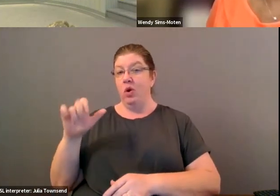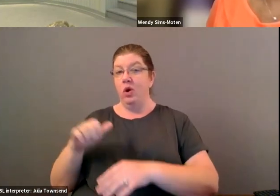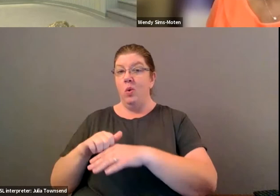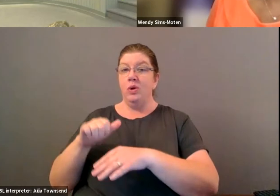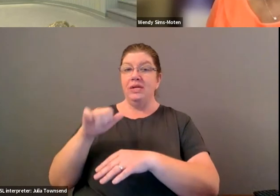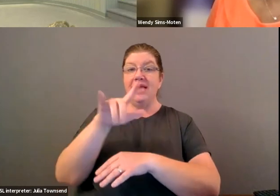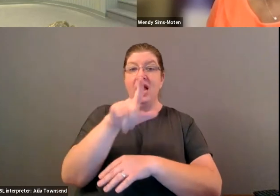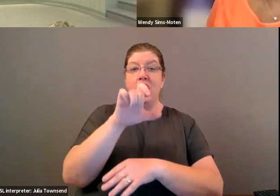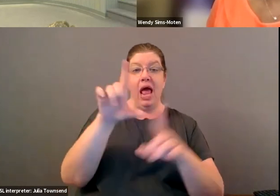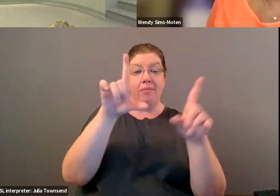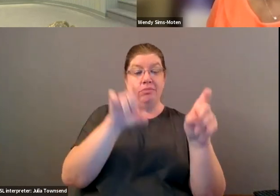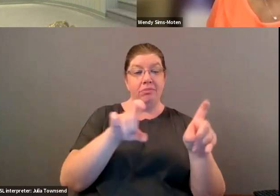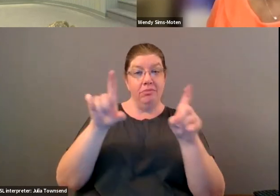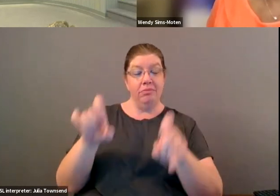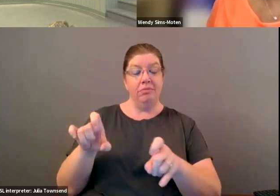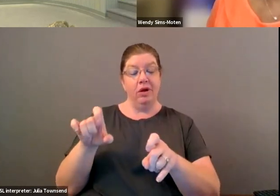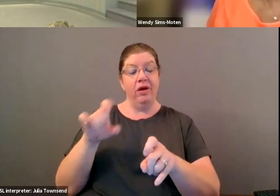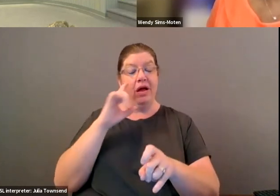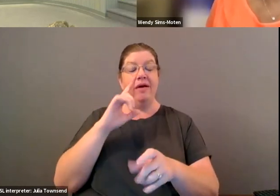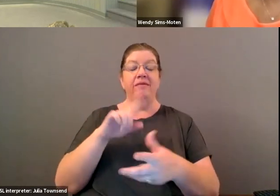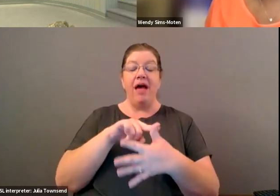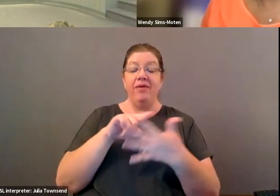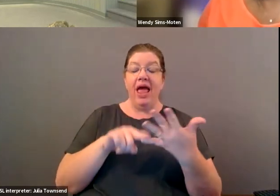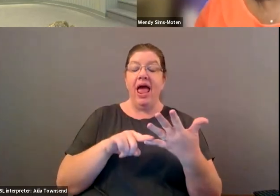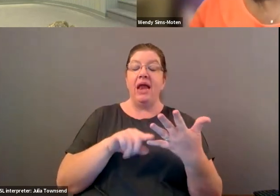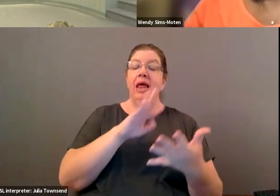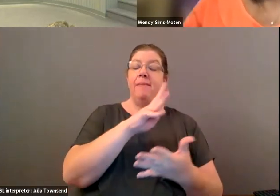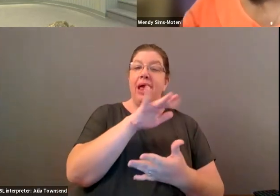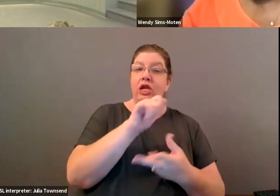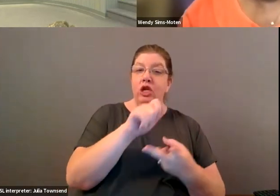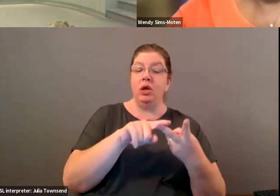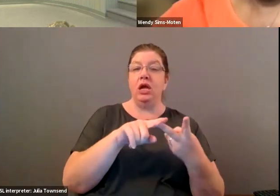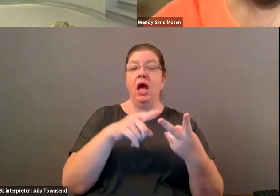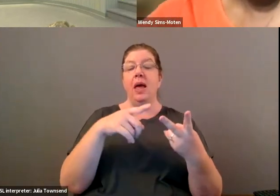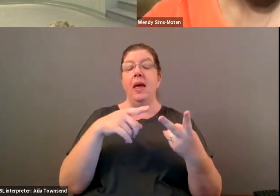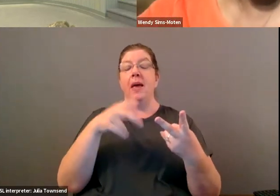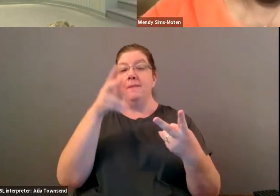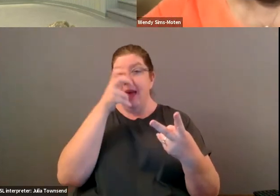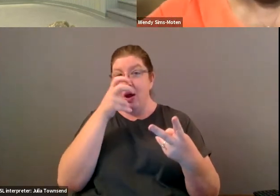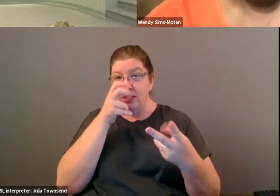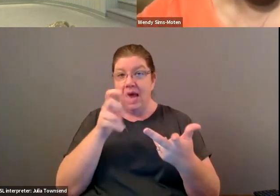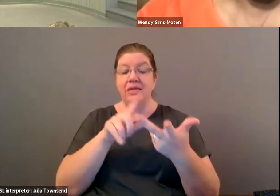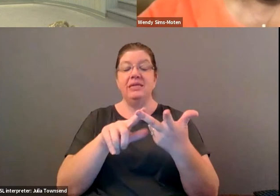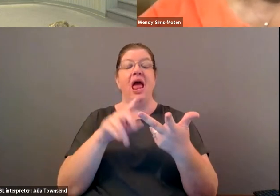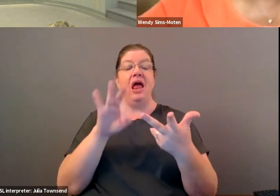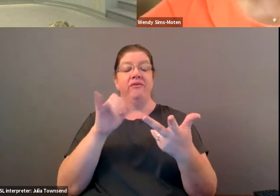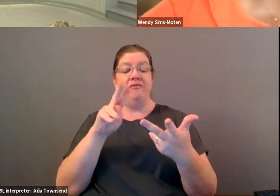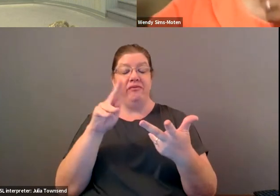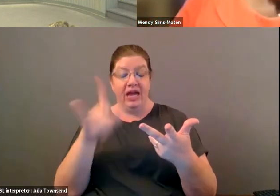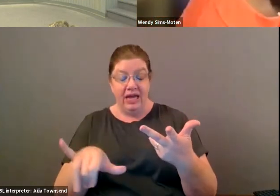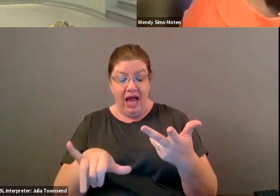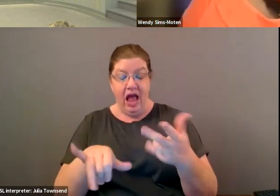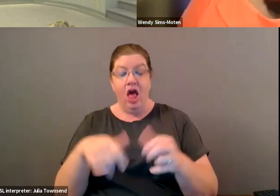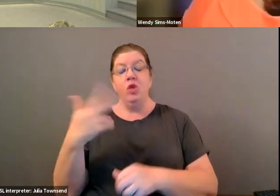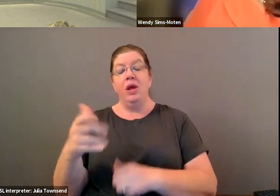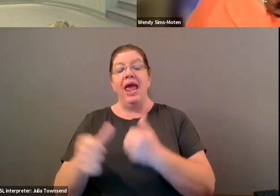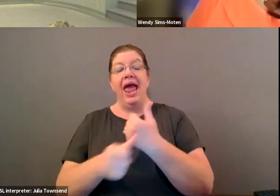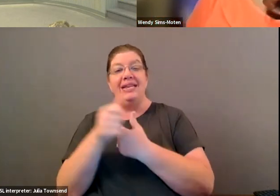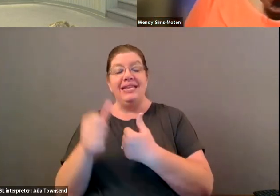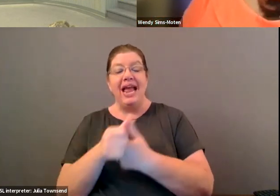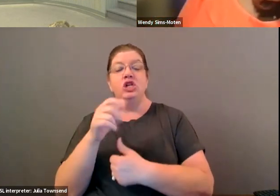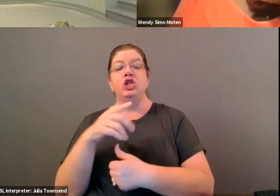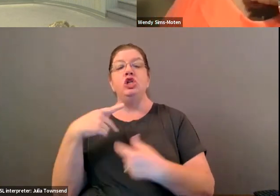5 masks had bacteria, parasites, and fungi. 3 had dangerous pathogens and pneumonia-causing